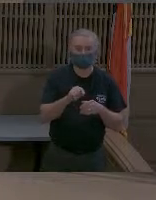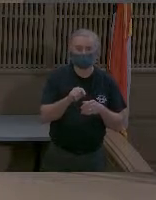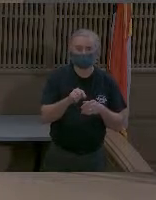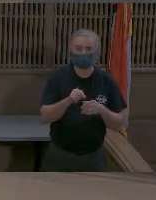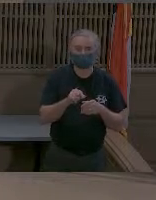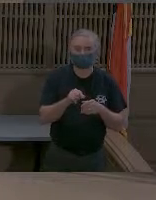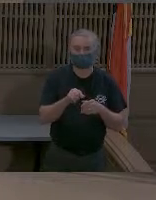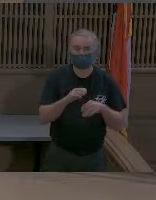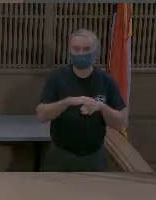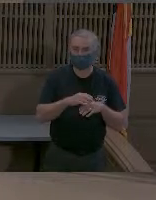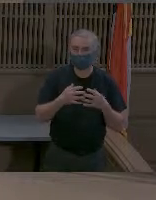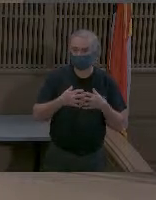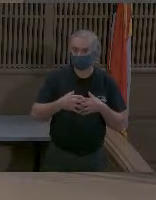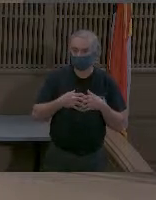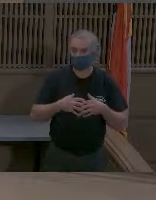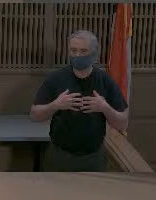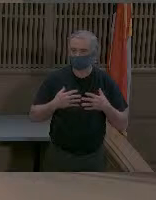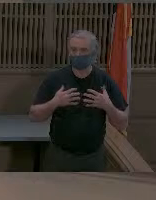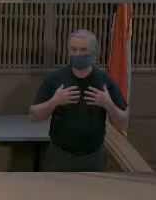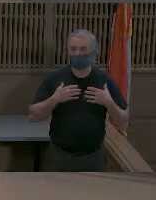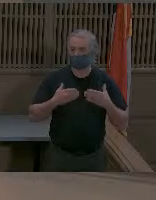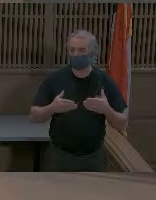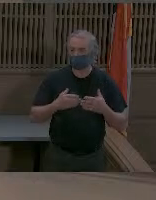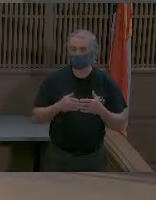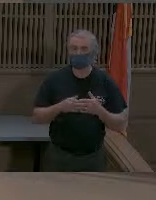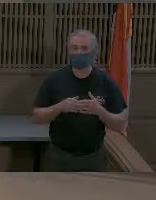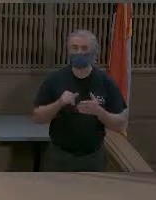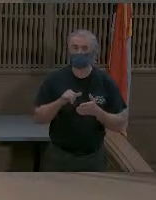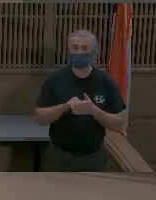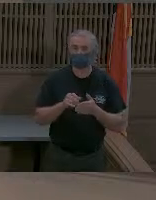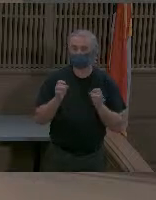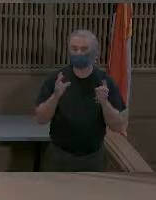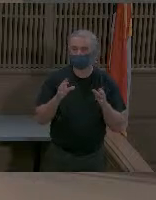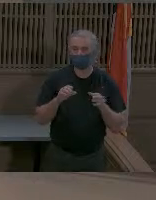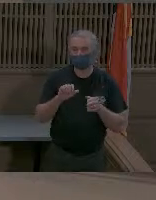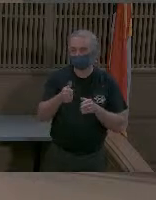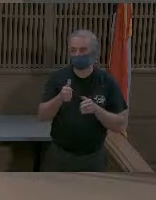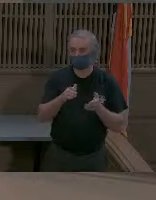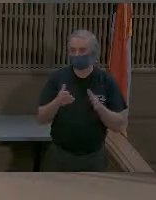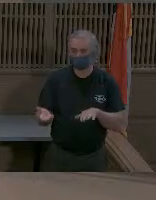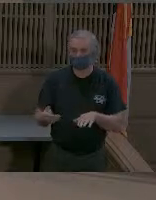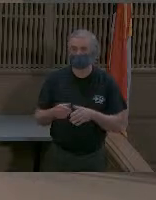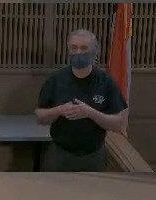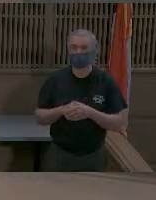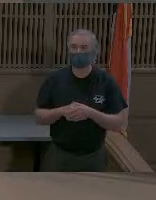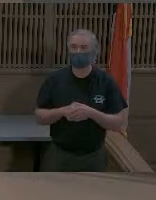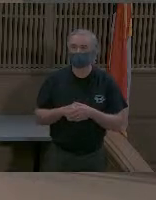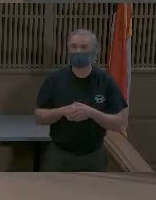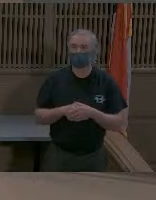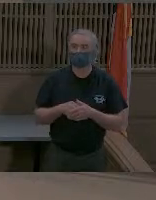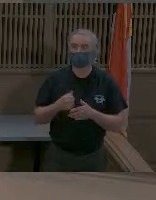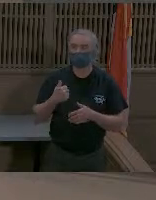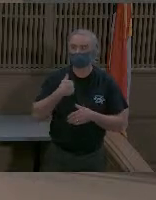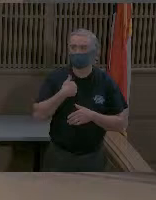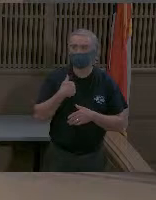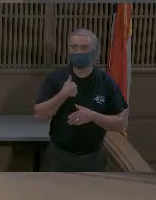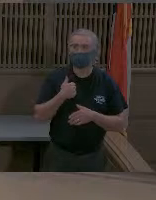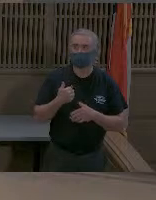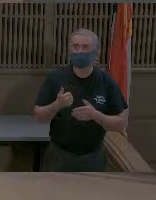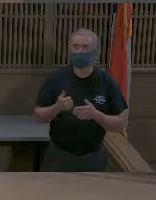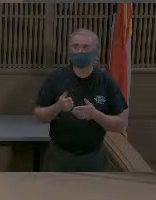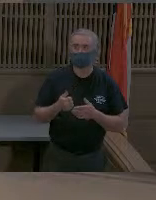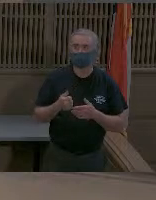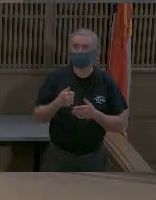devastating. It was new to us, but we got through it. I myself